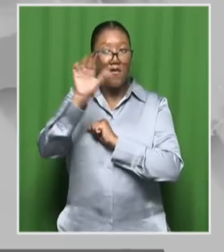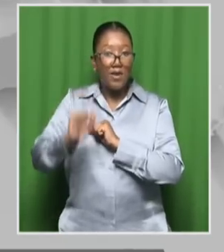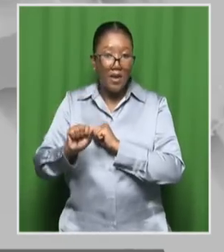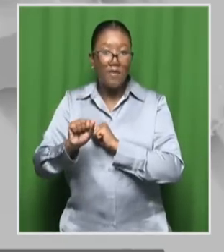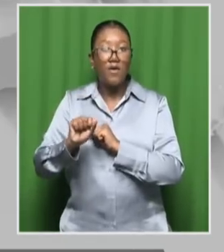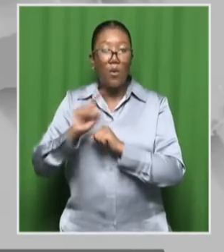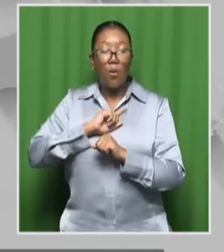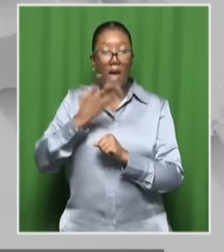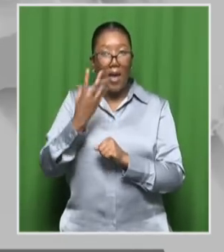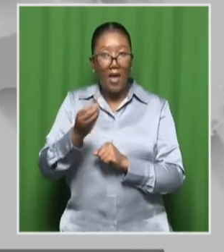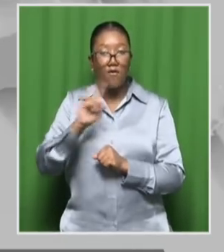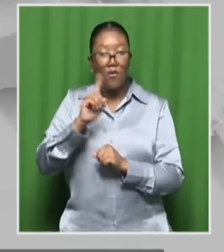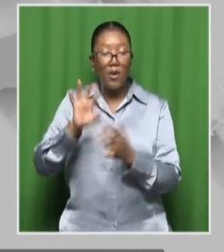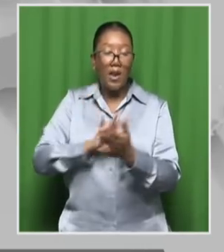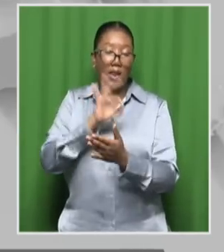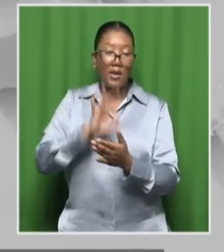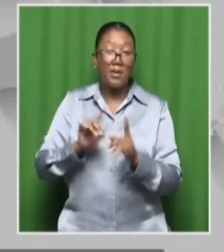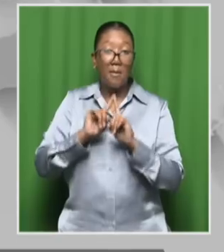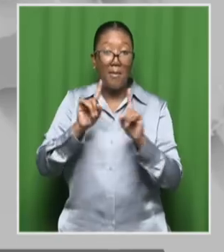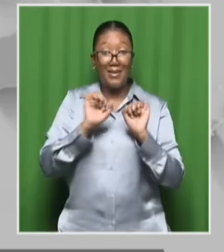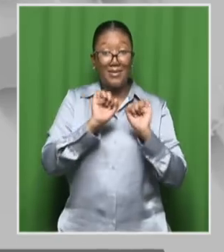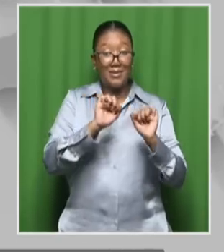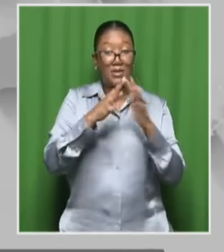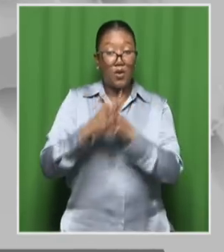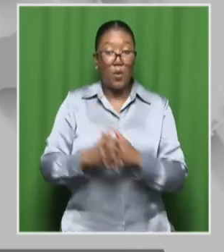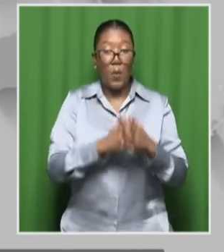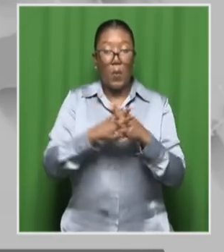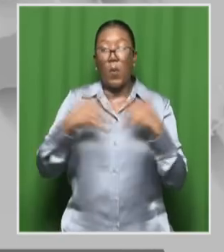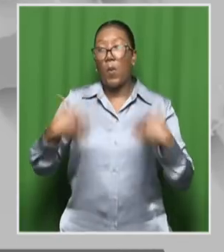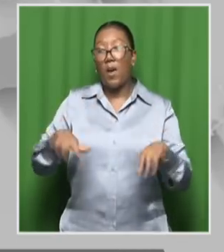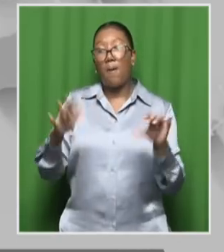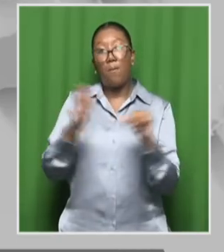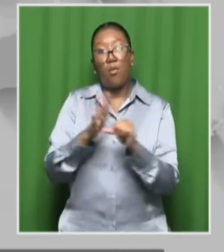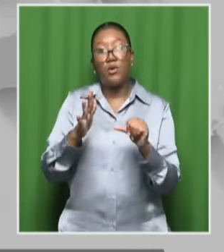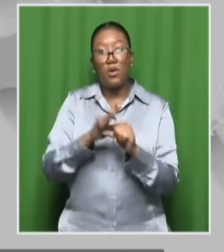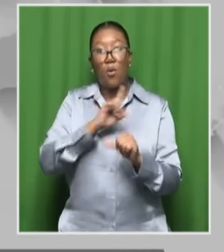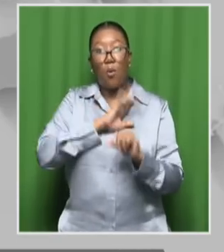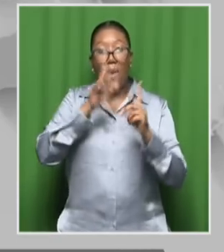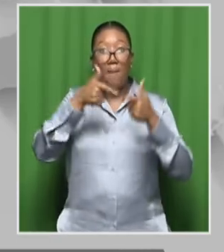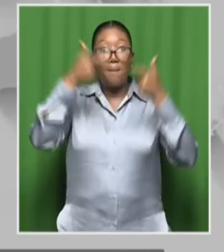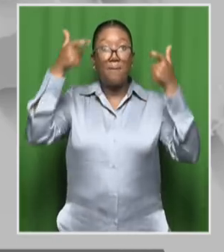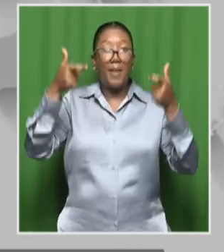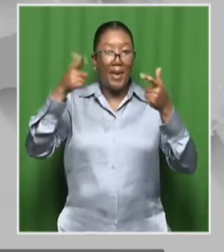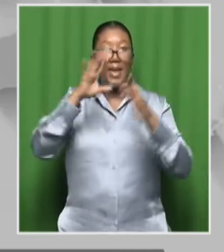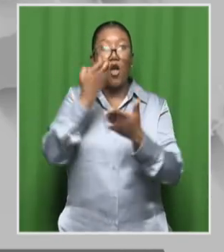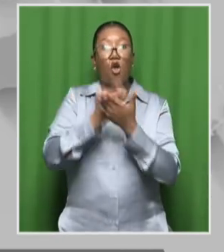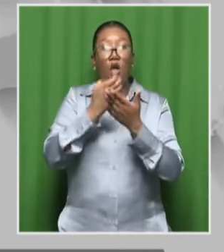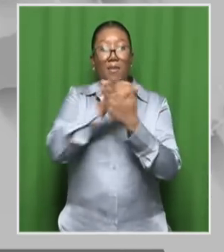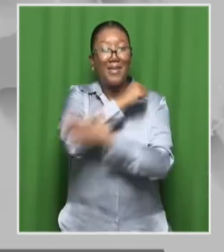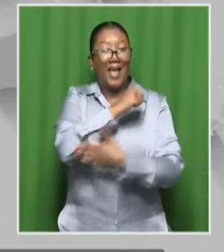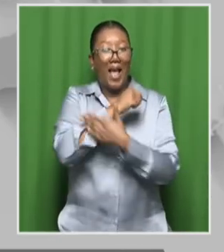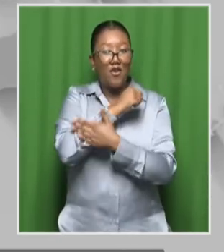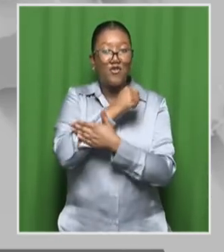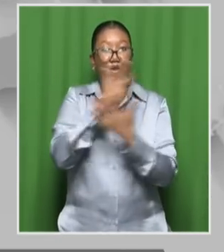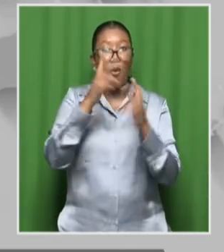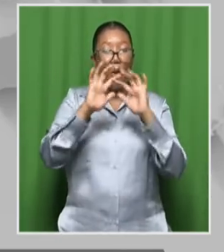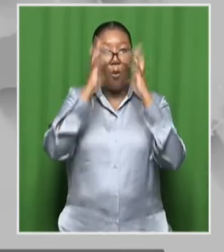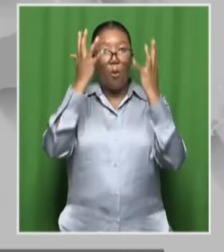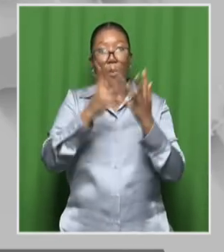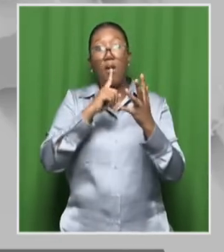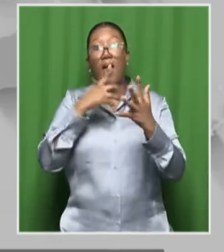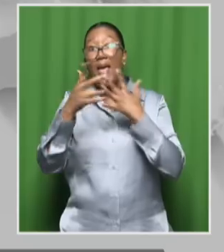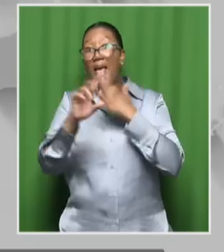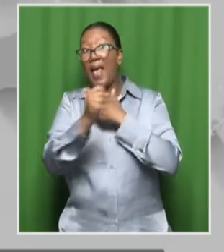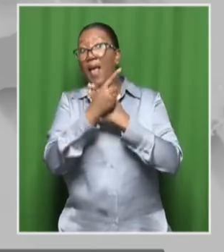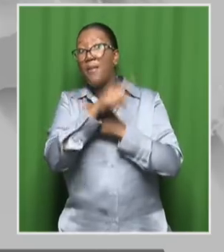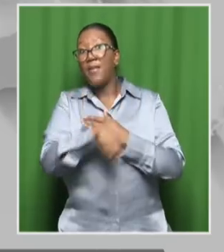African elections. US quite important because it's the largest economy in the world. And of course, whatever happens in